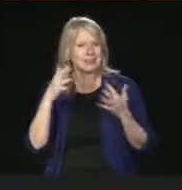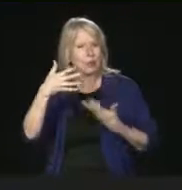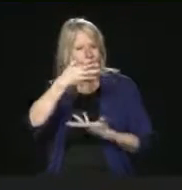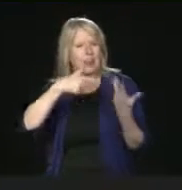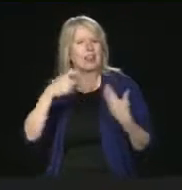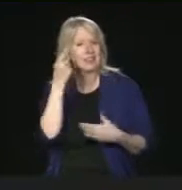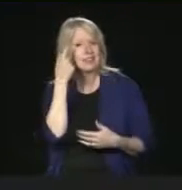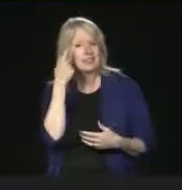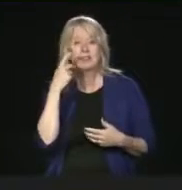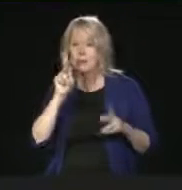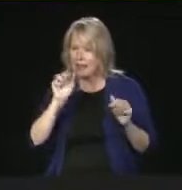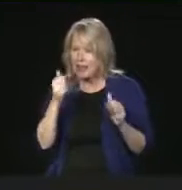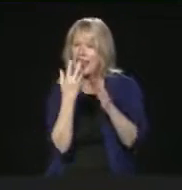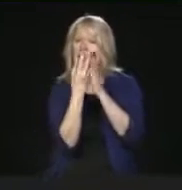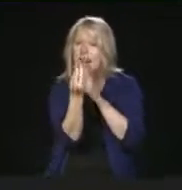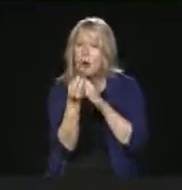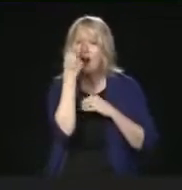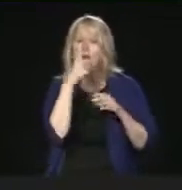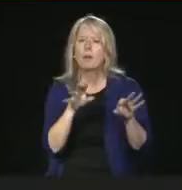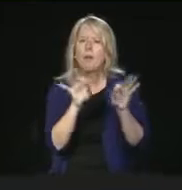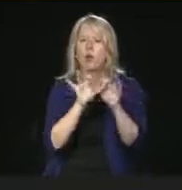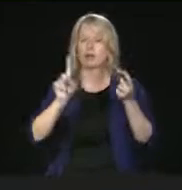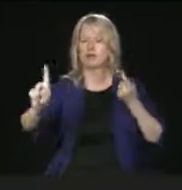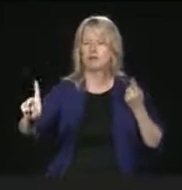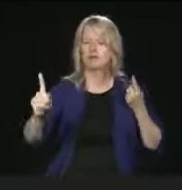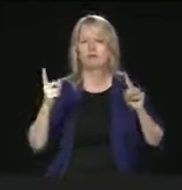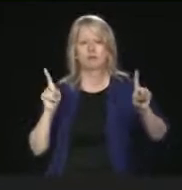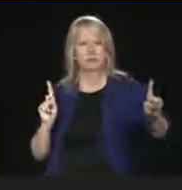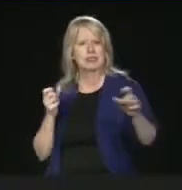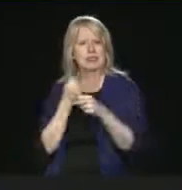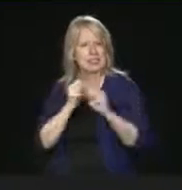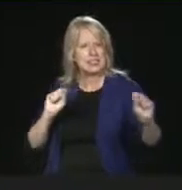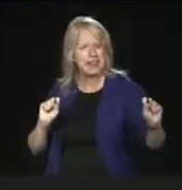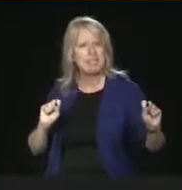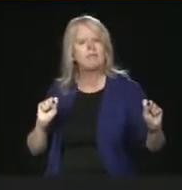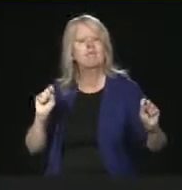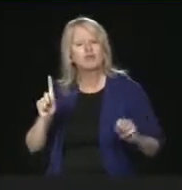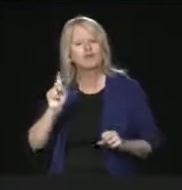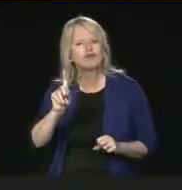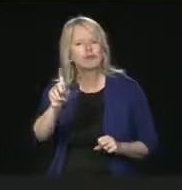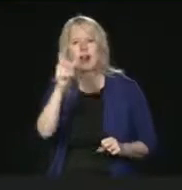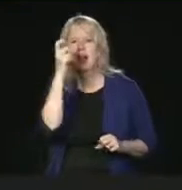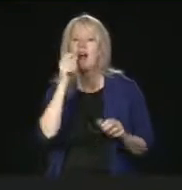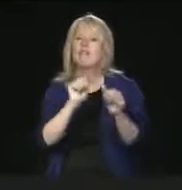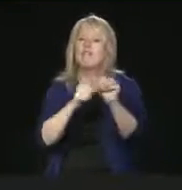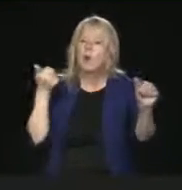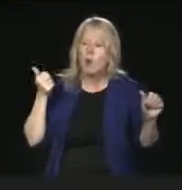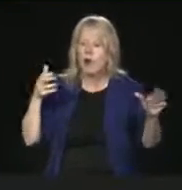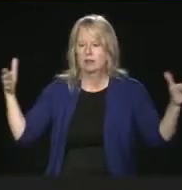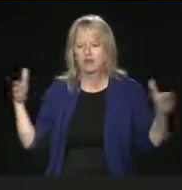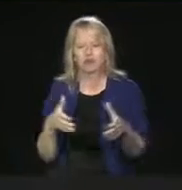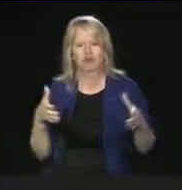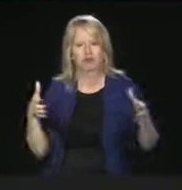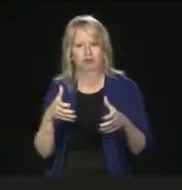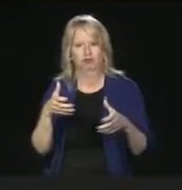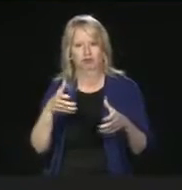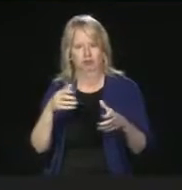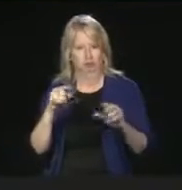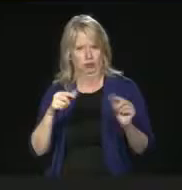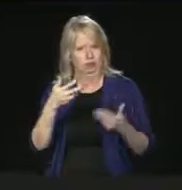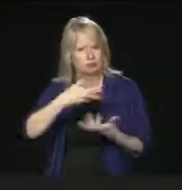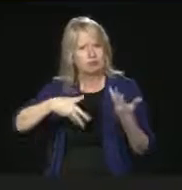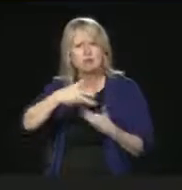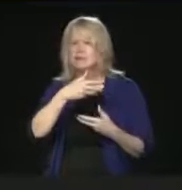proper distance from each other. It's important to avoid any gatherings. I think that's extremely important, and we have